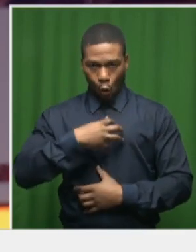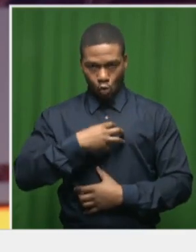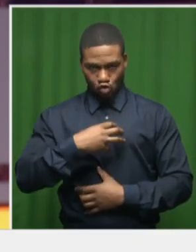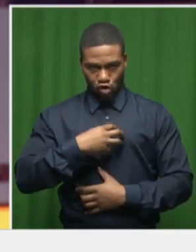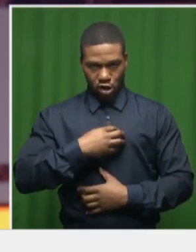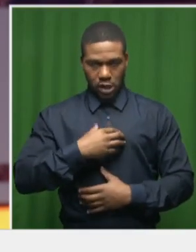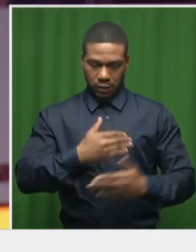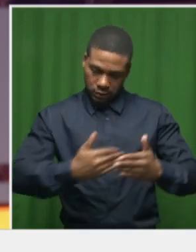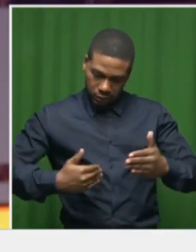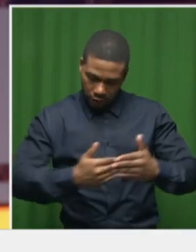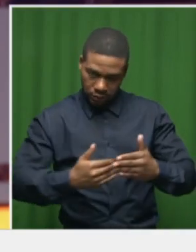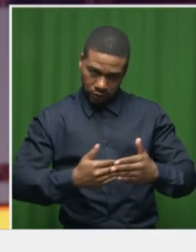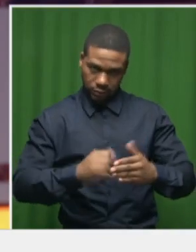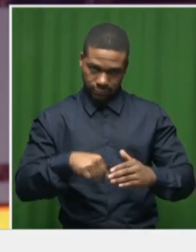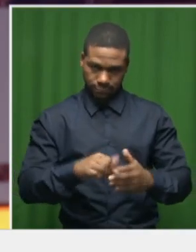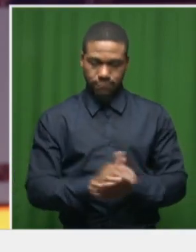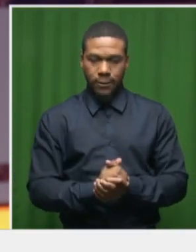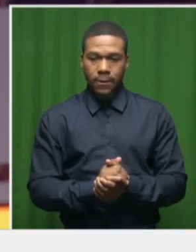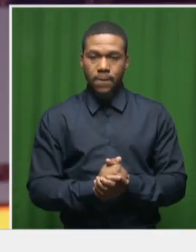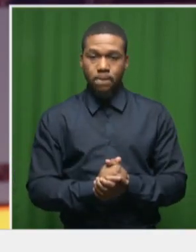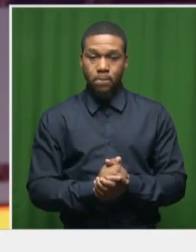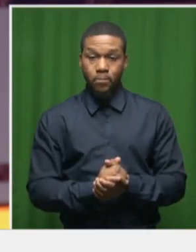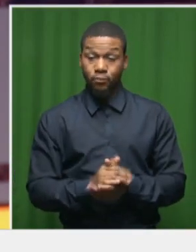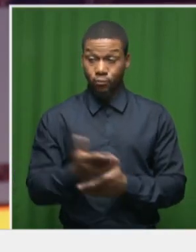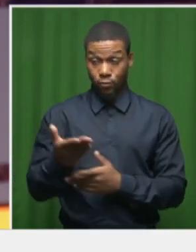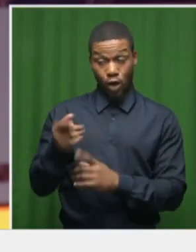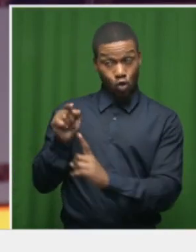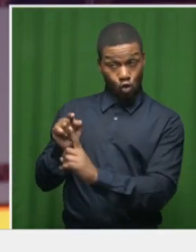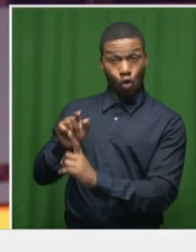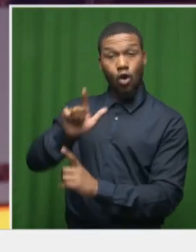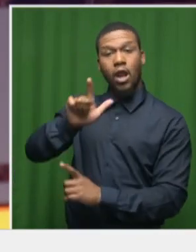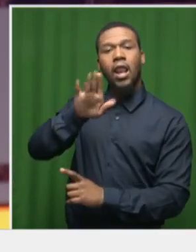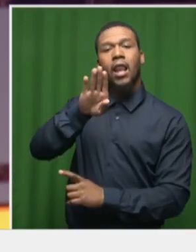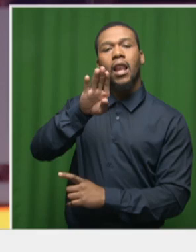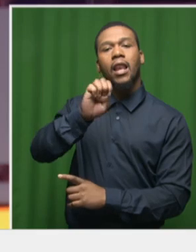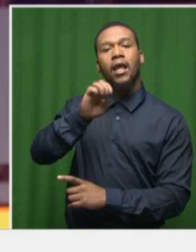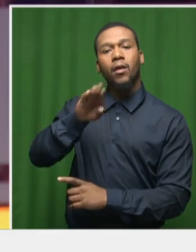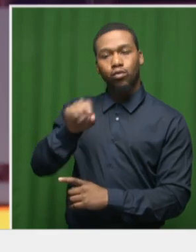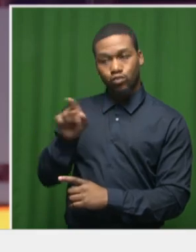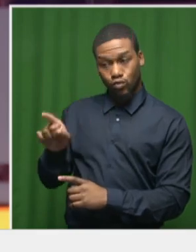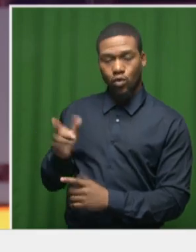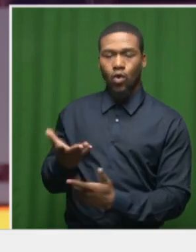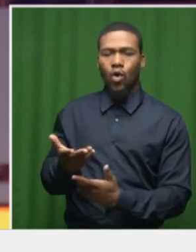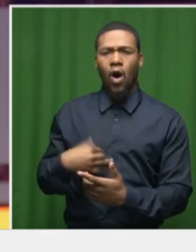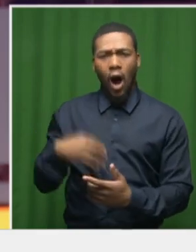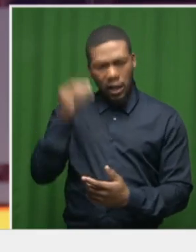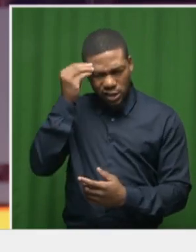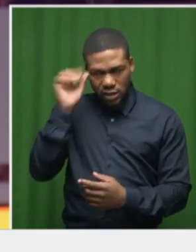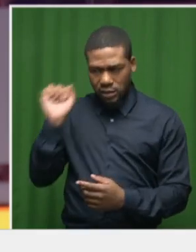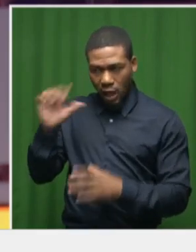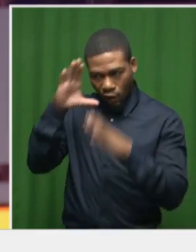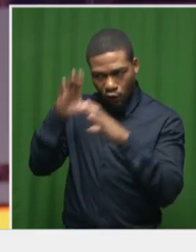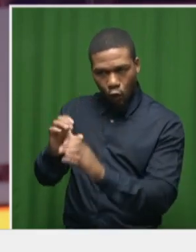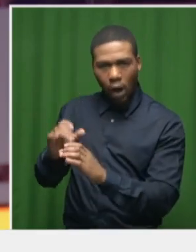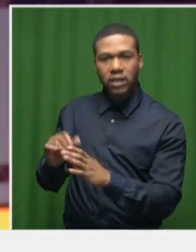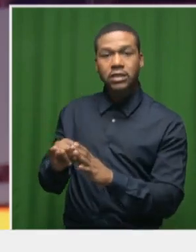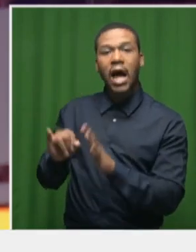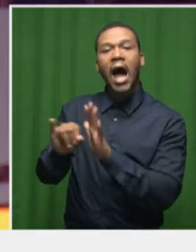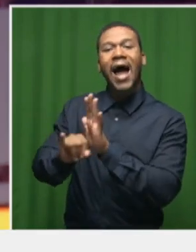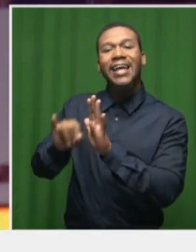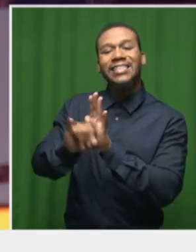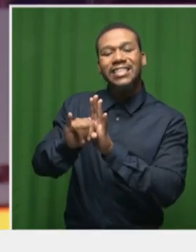time. I think, in Lebo's case, she was very interested in identity in a different kind of a way, and now it's come down to